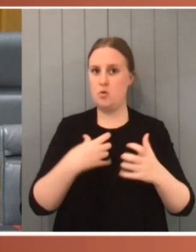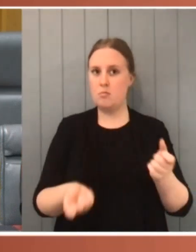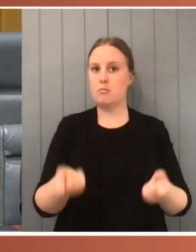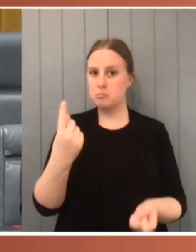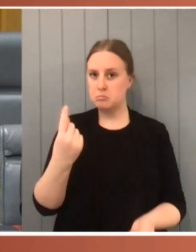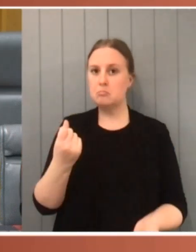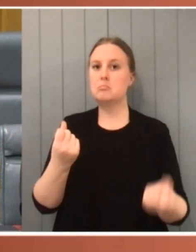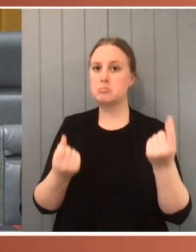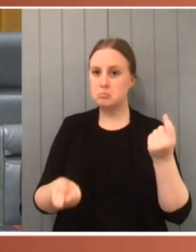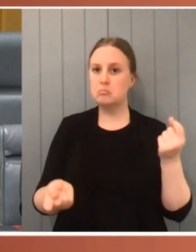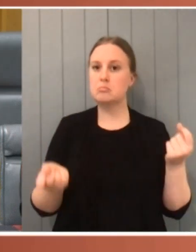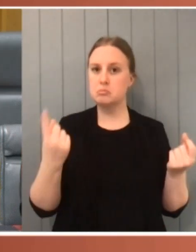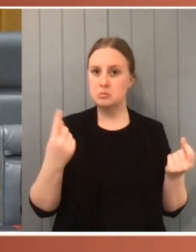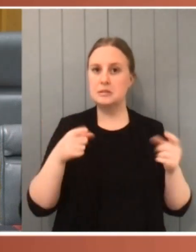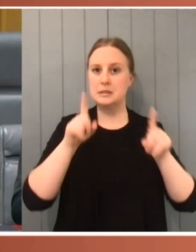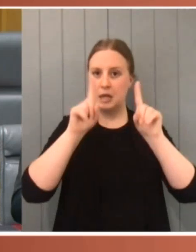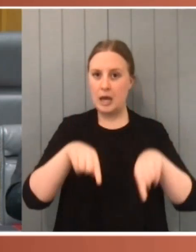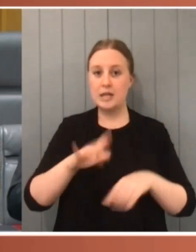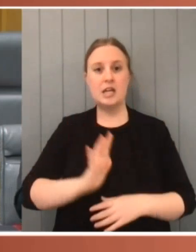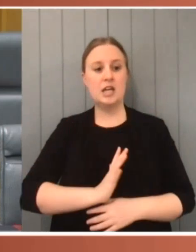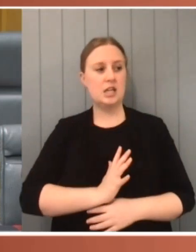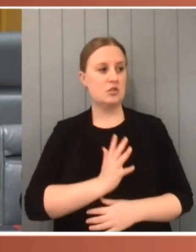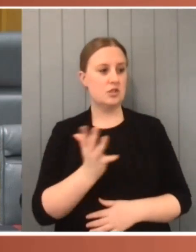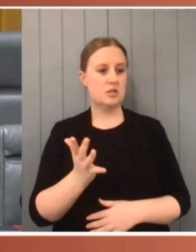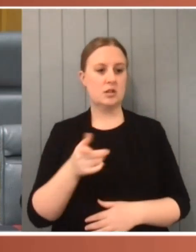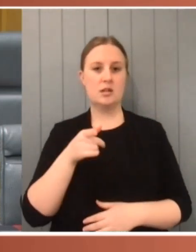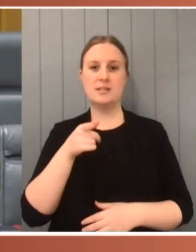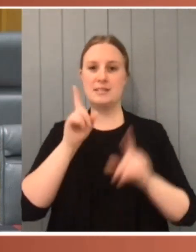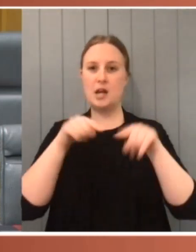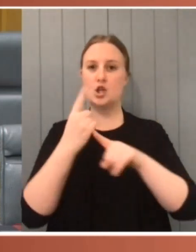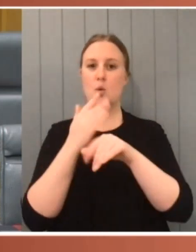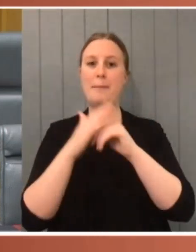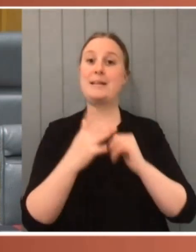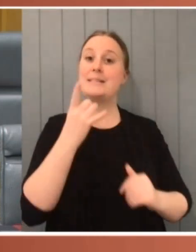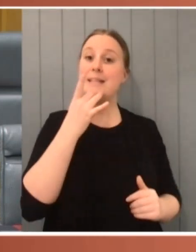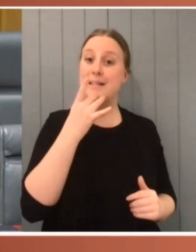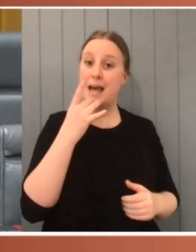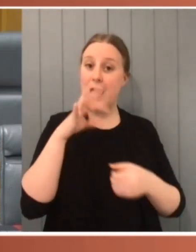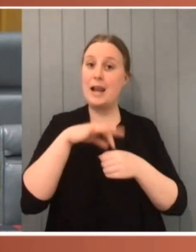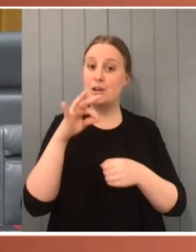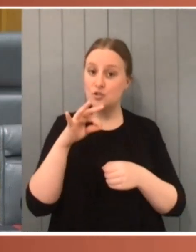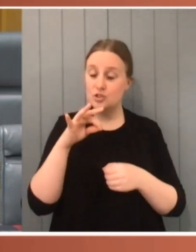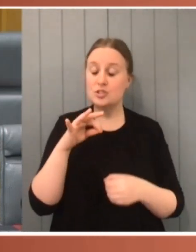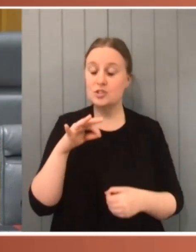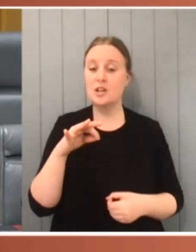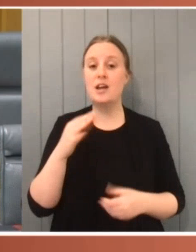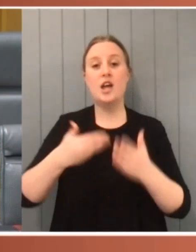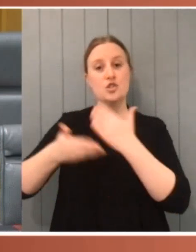talking about Saturday elections, because, of course, there was historic reasons for why voting